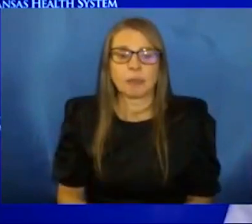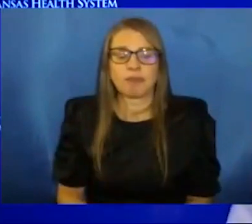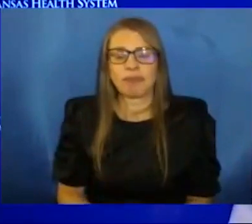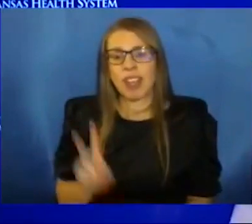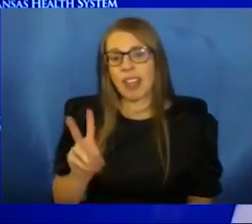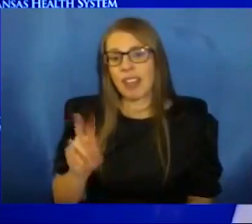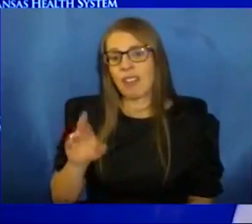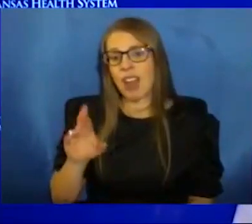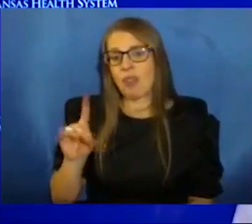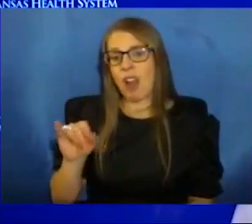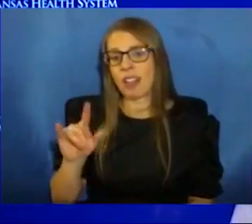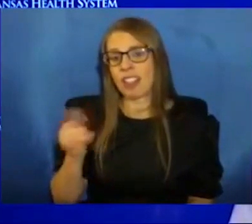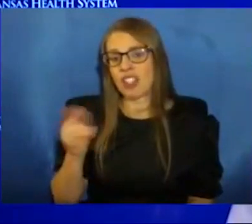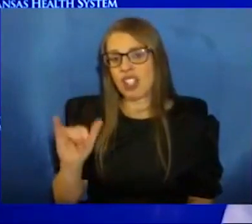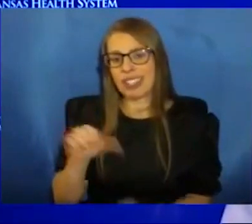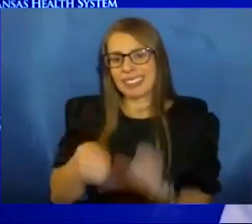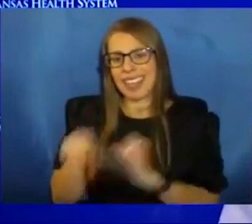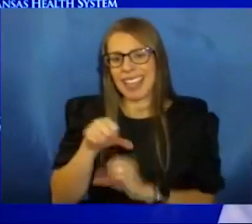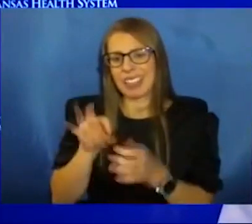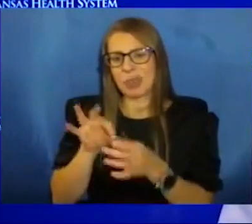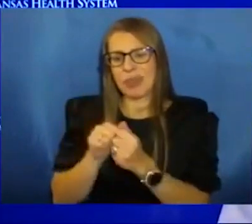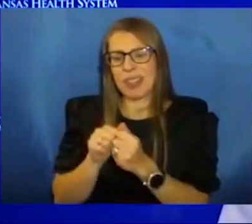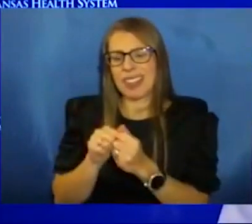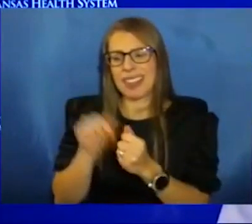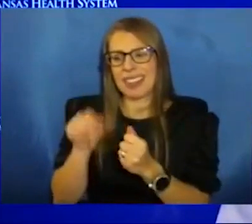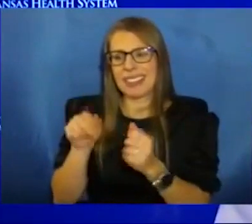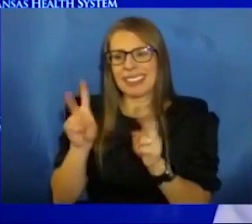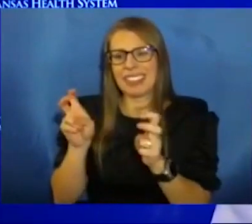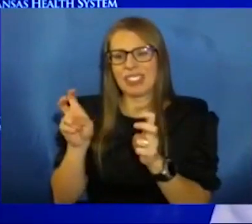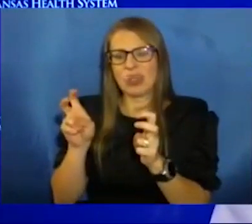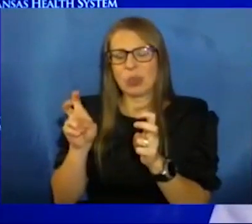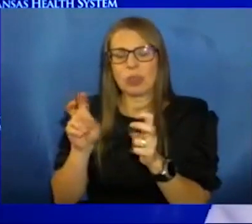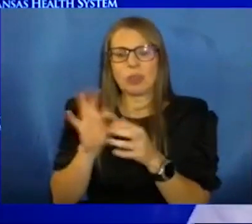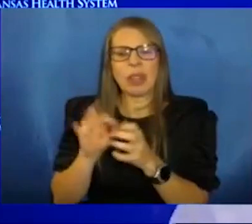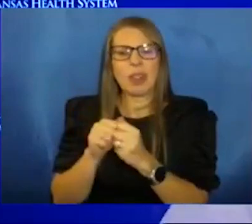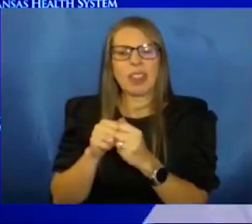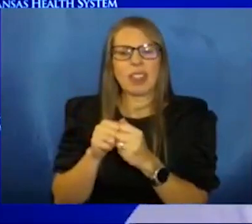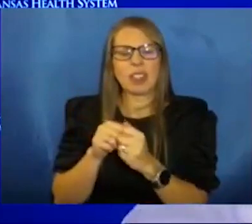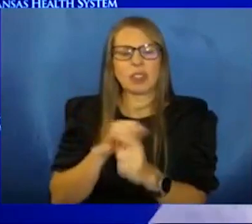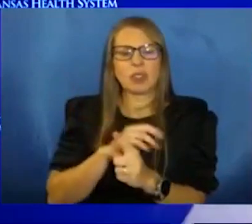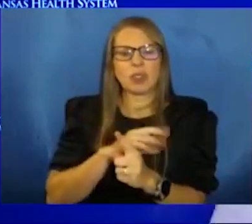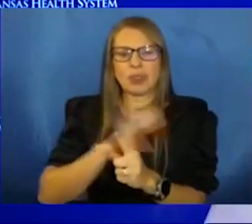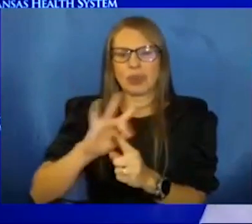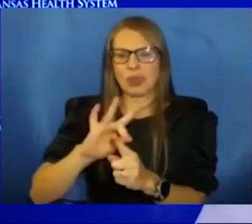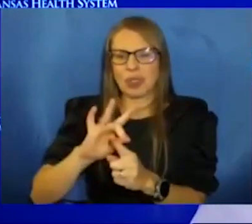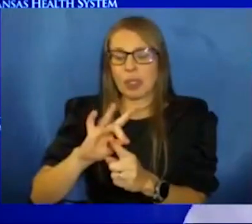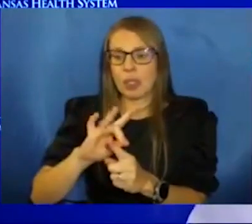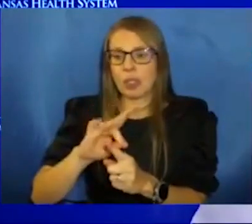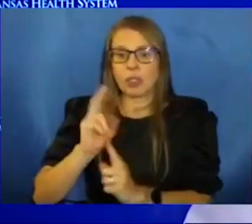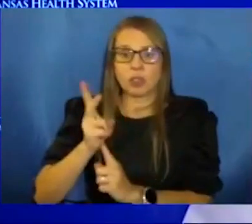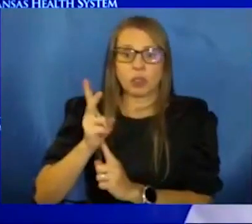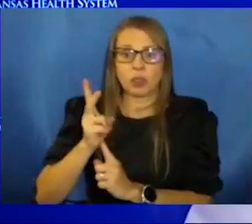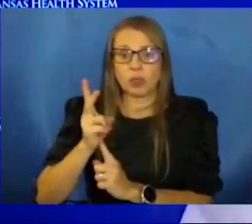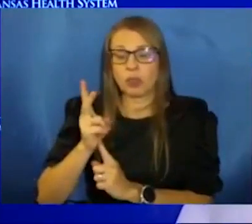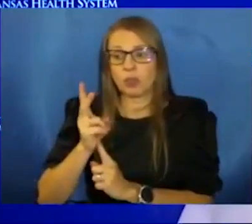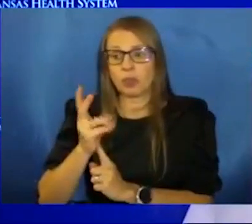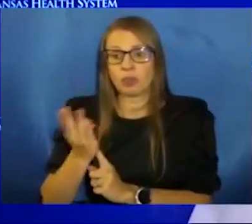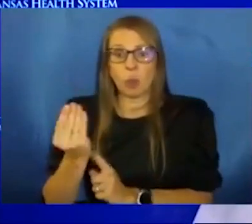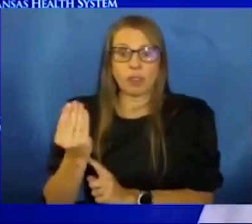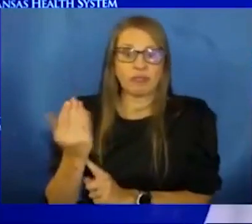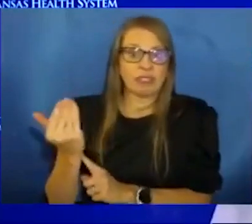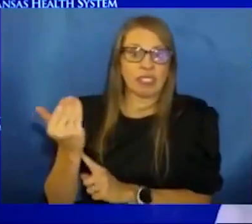we love seeing leveling off of case numbers if that truly is happening, as long as it's not because we're doing fewer tests, and sometimes we've